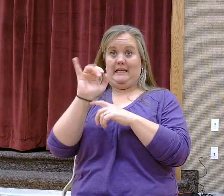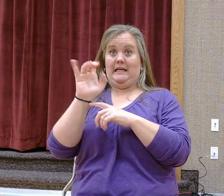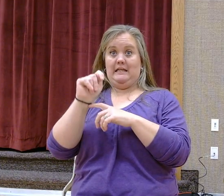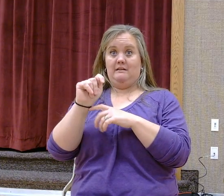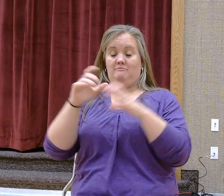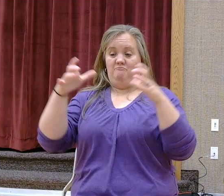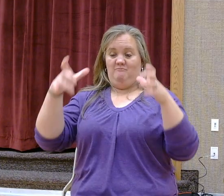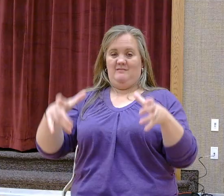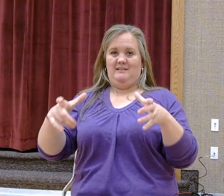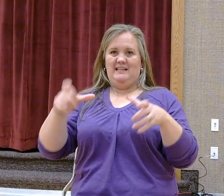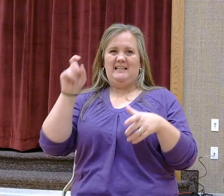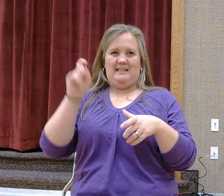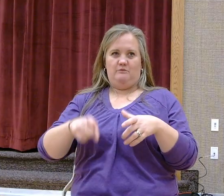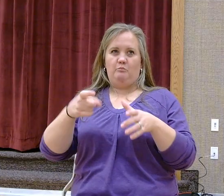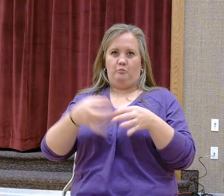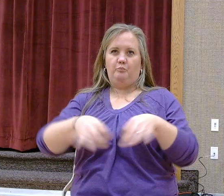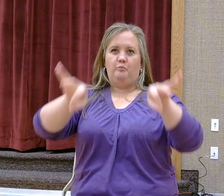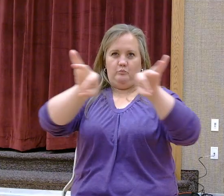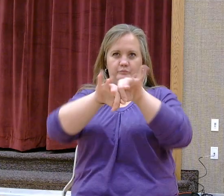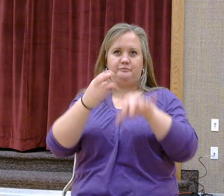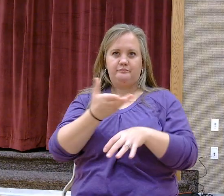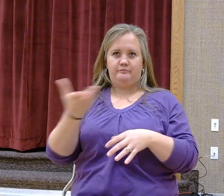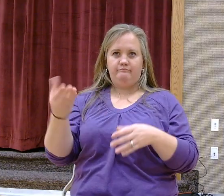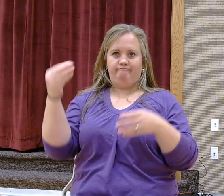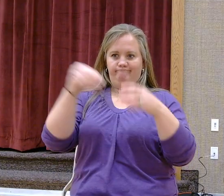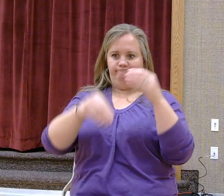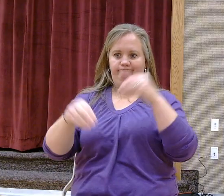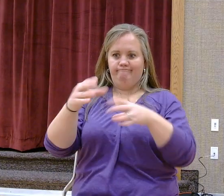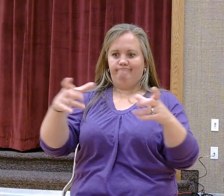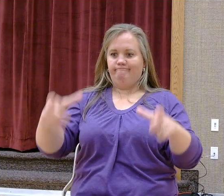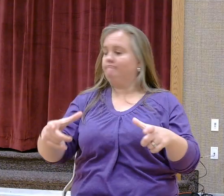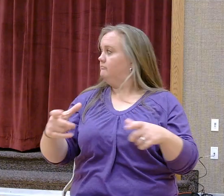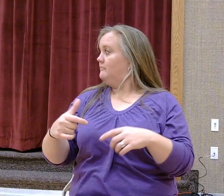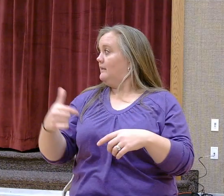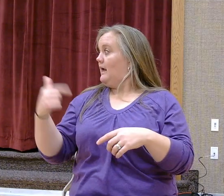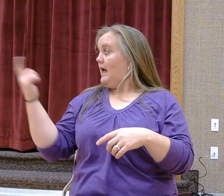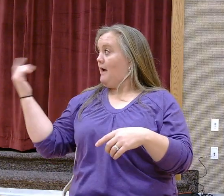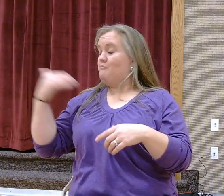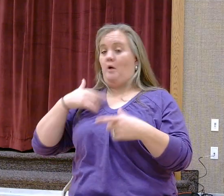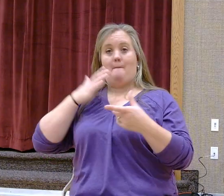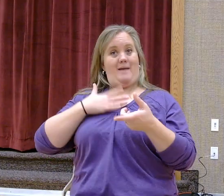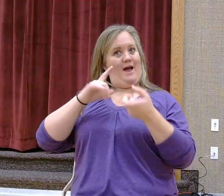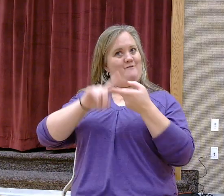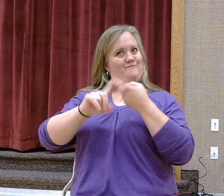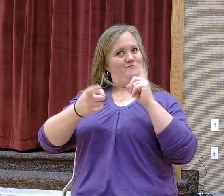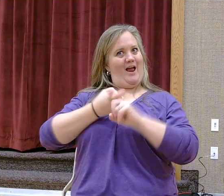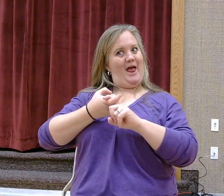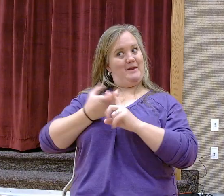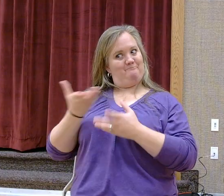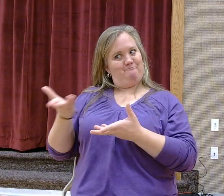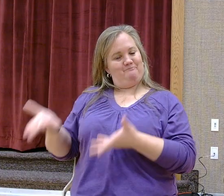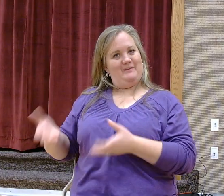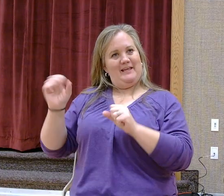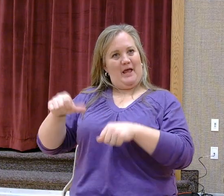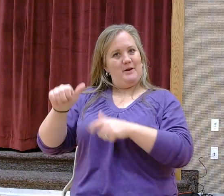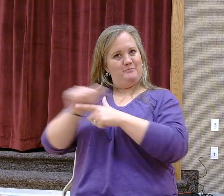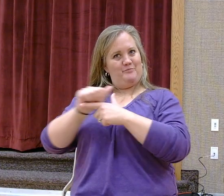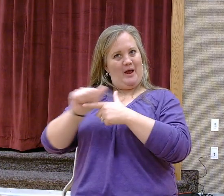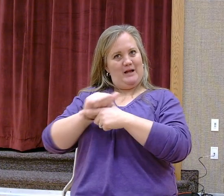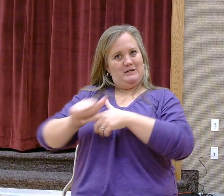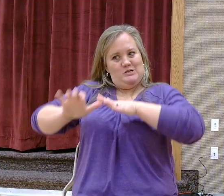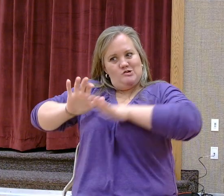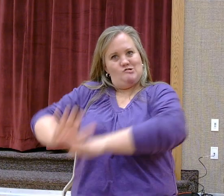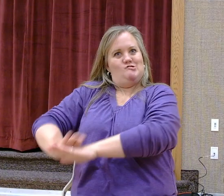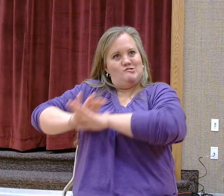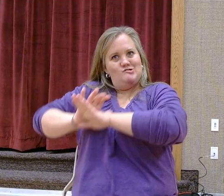the essentials in there. I brought my friend here that we can actually get some practice on. What's nice about this one is there's lights in the